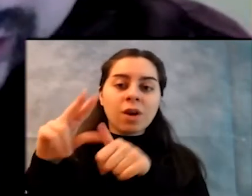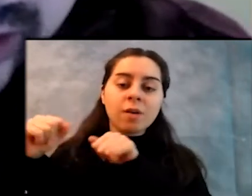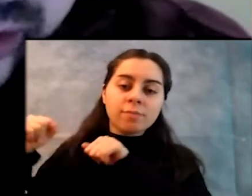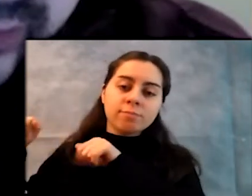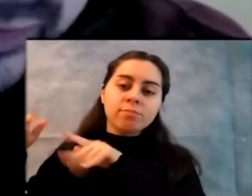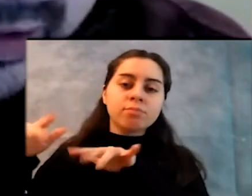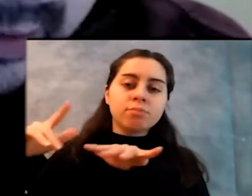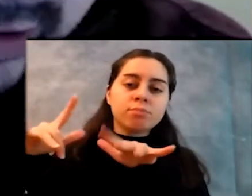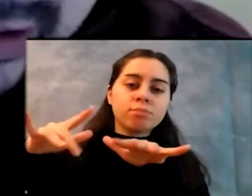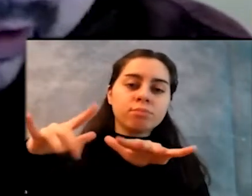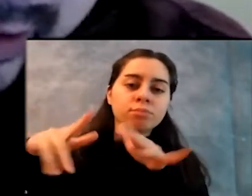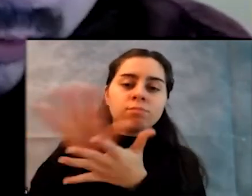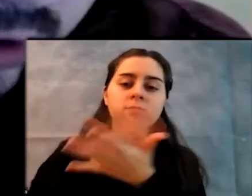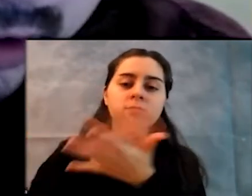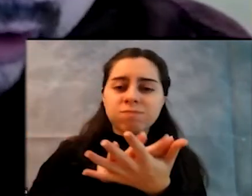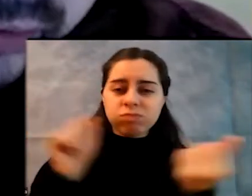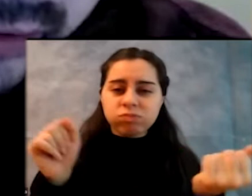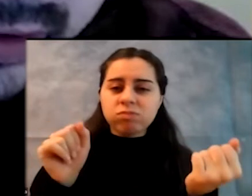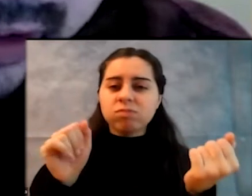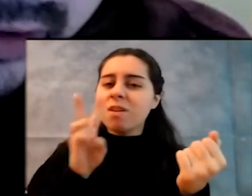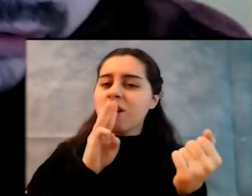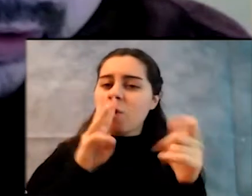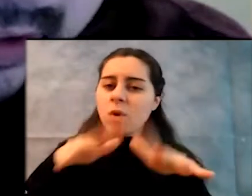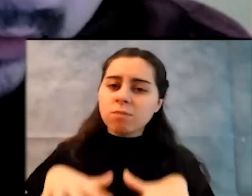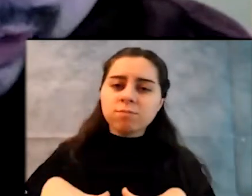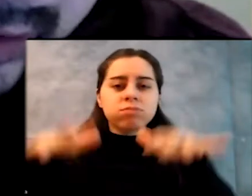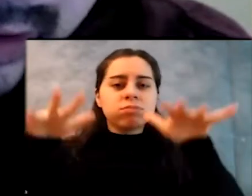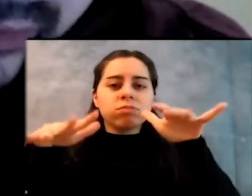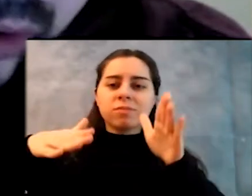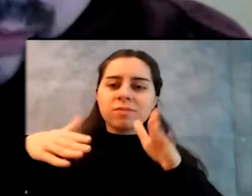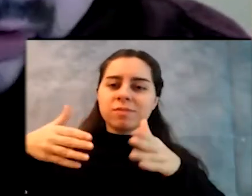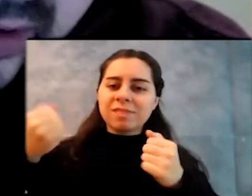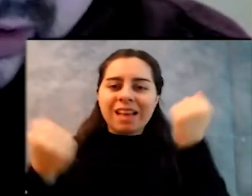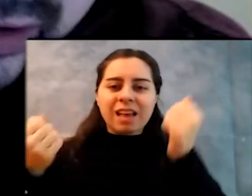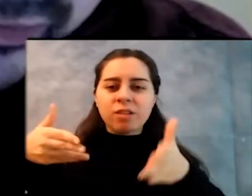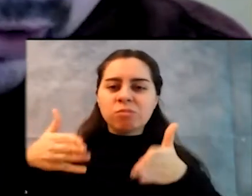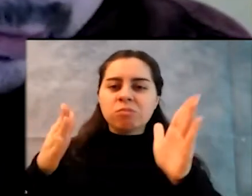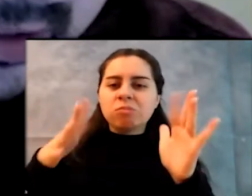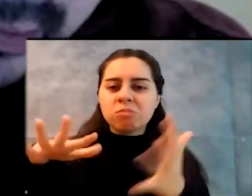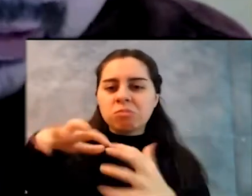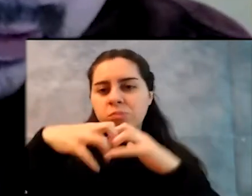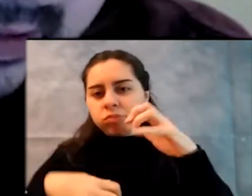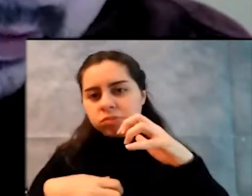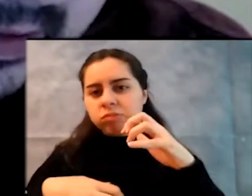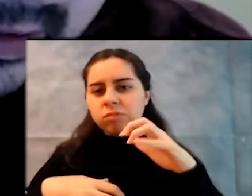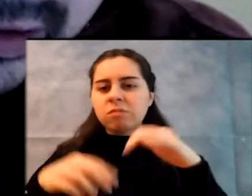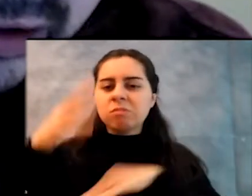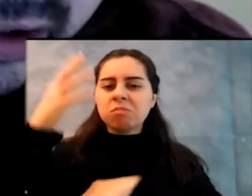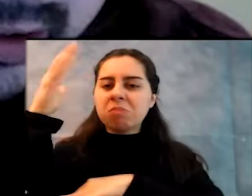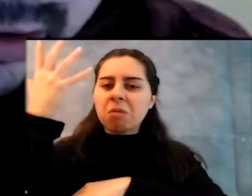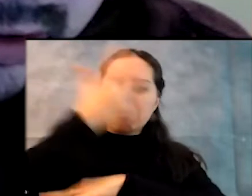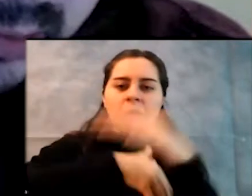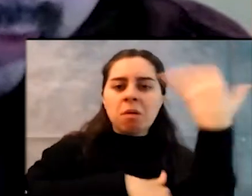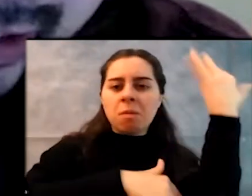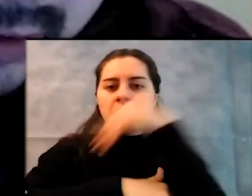The hurricane triggered floods and mudslides, washed out roads, and destroyed tens of thousands of homes, farms, and businesses,